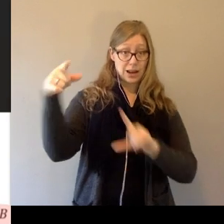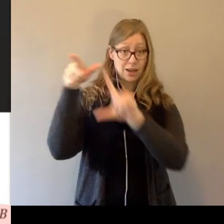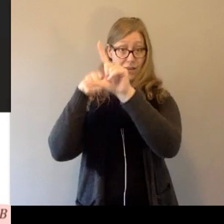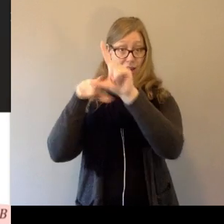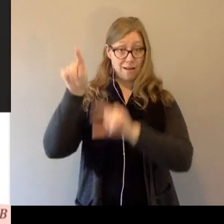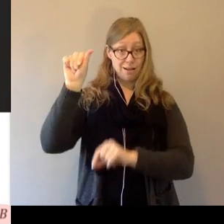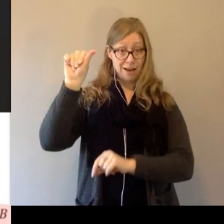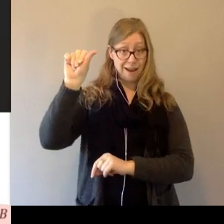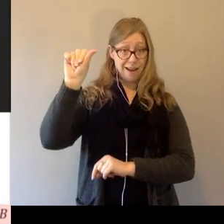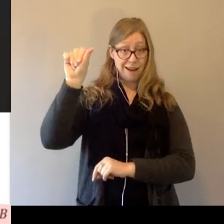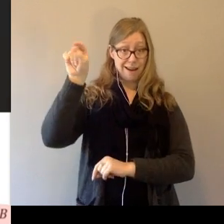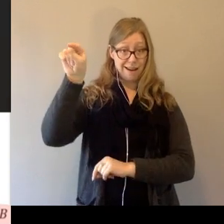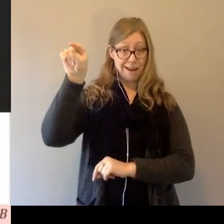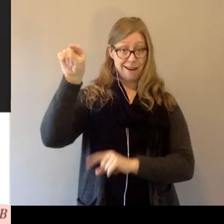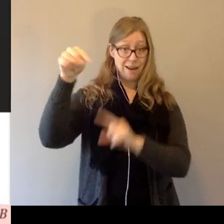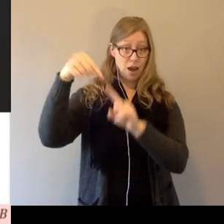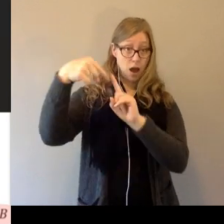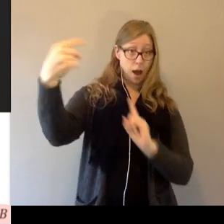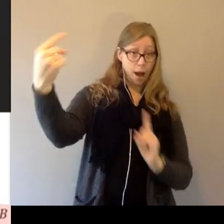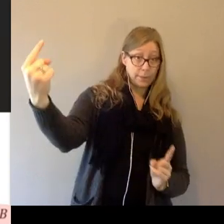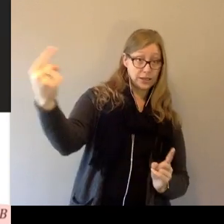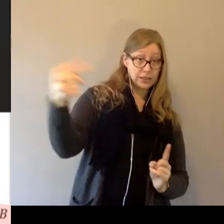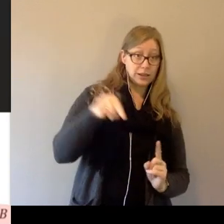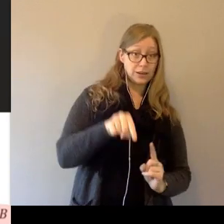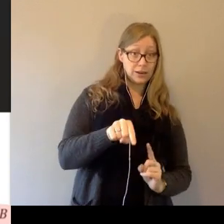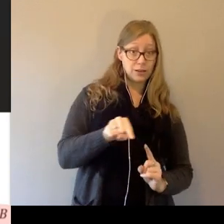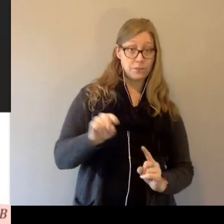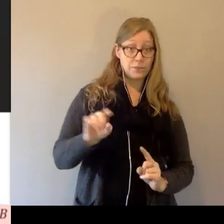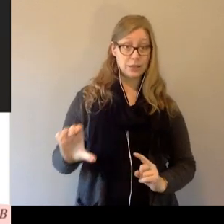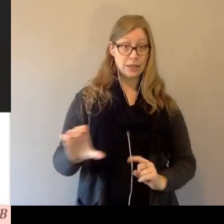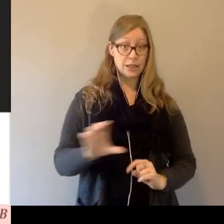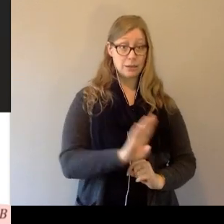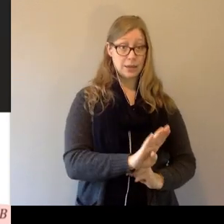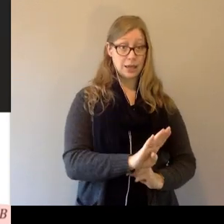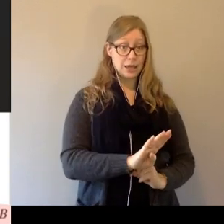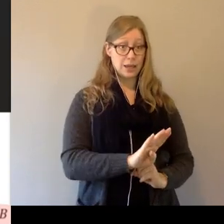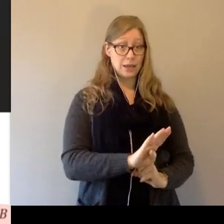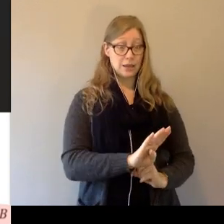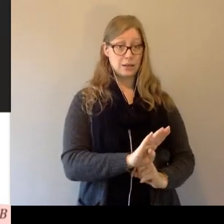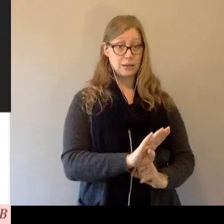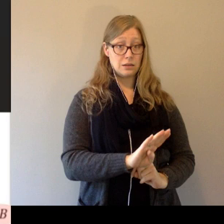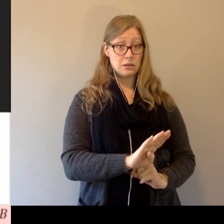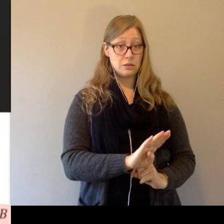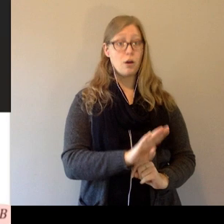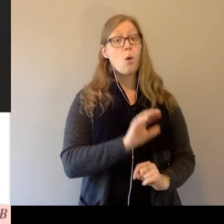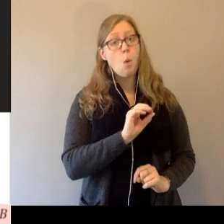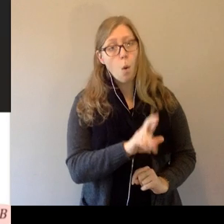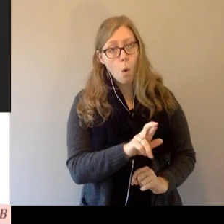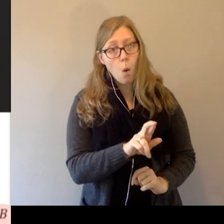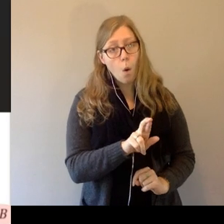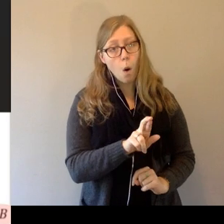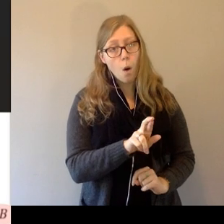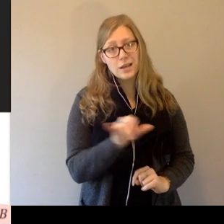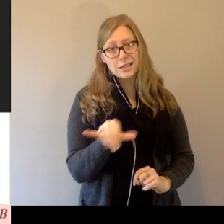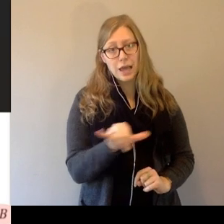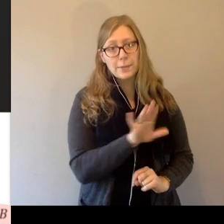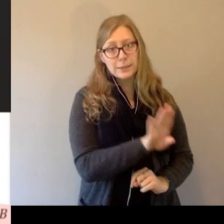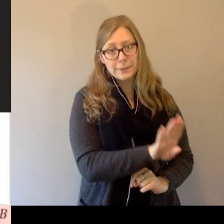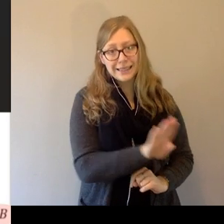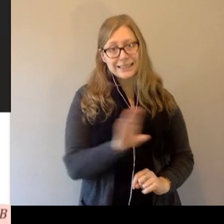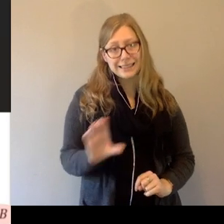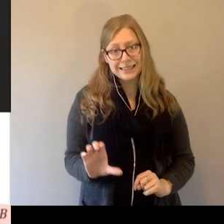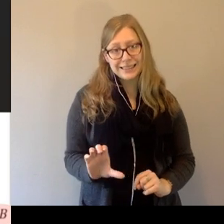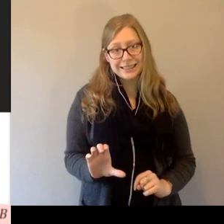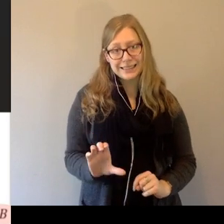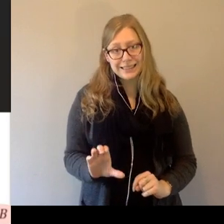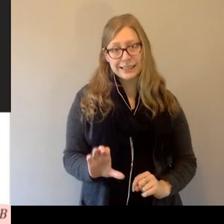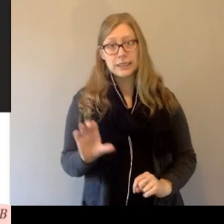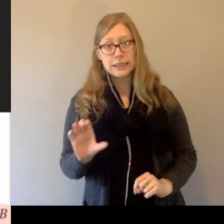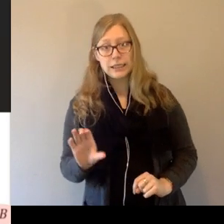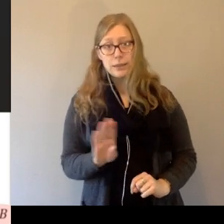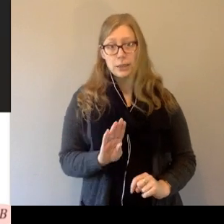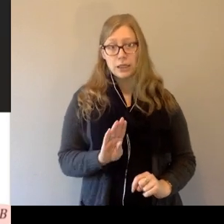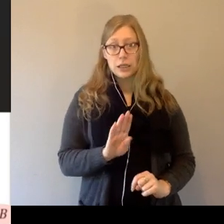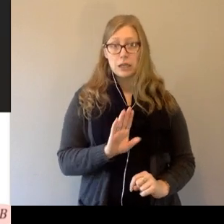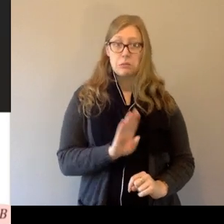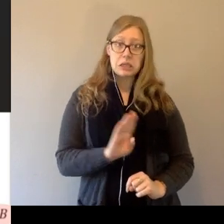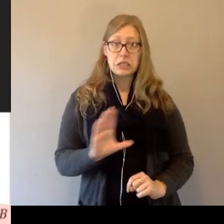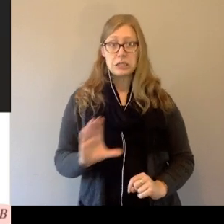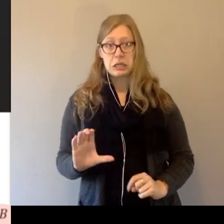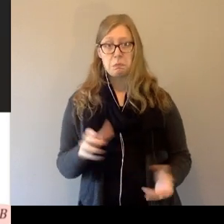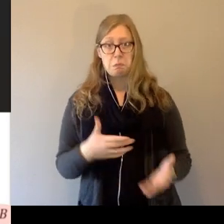side CB. That, of course, is the same as BC, so either of those answers would be